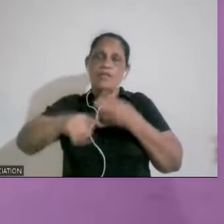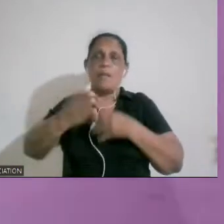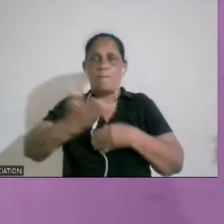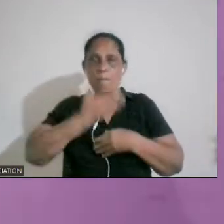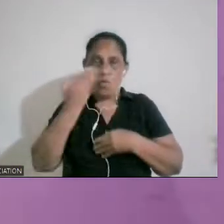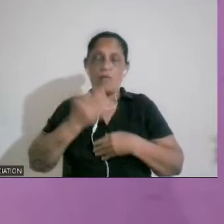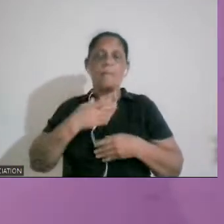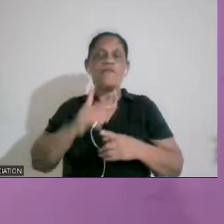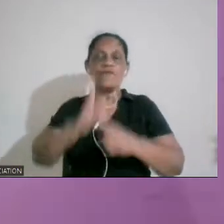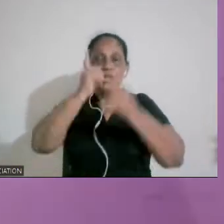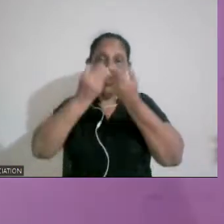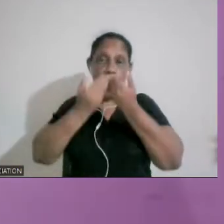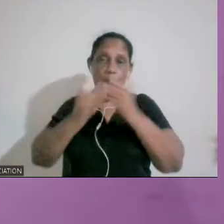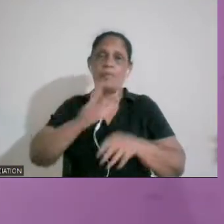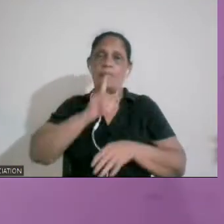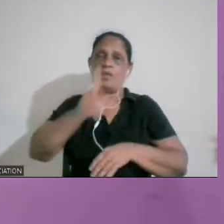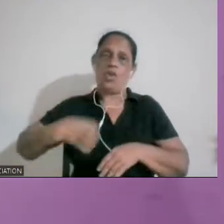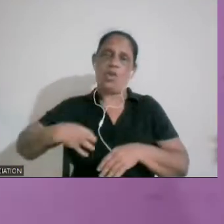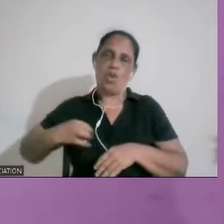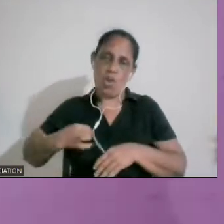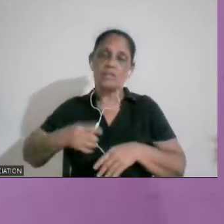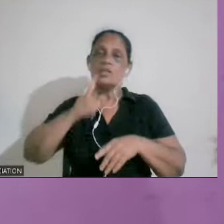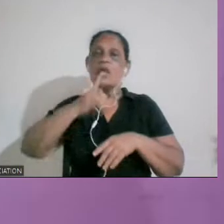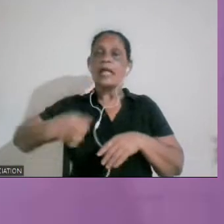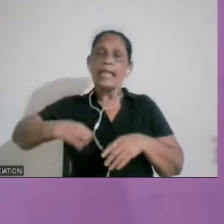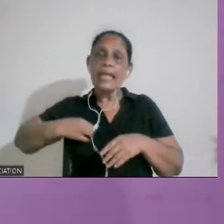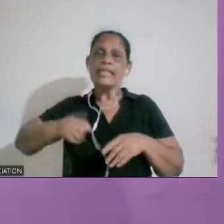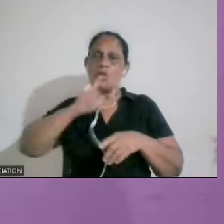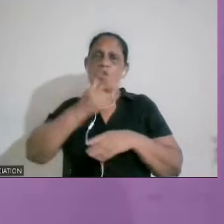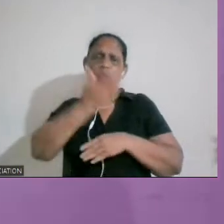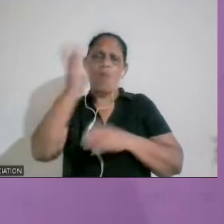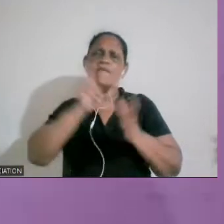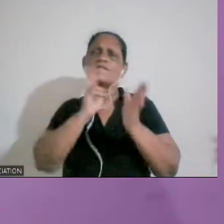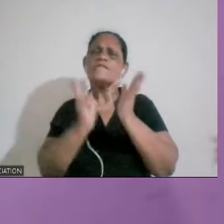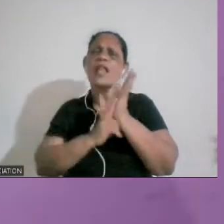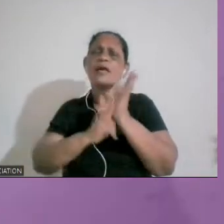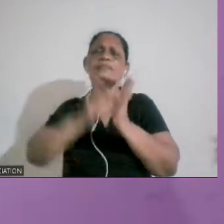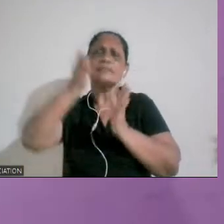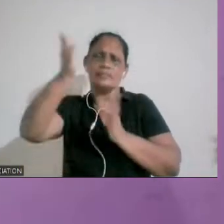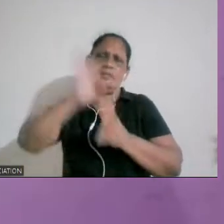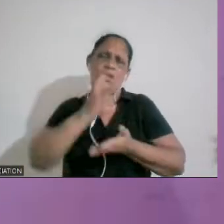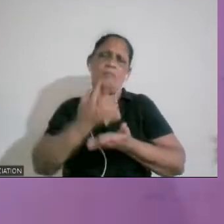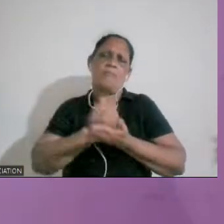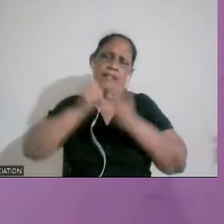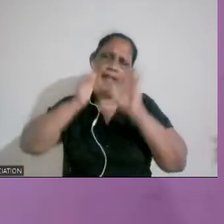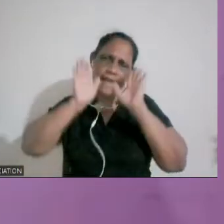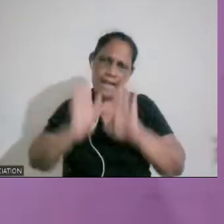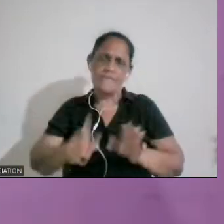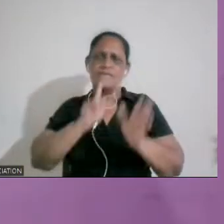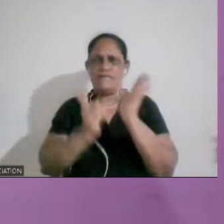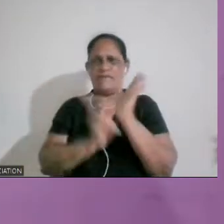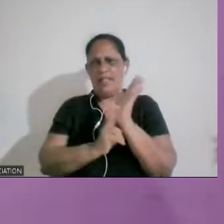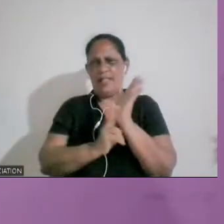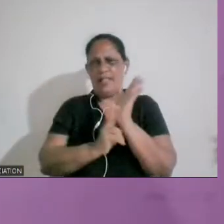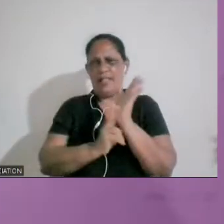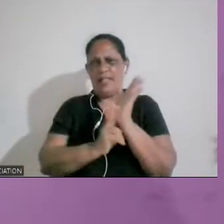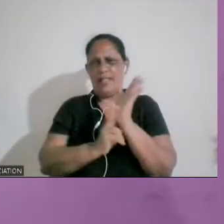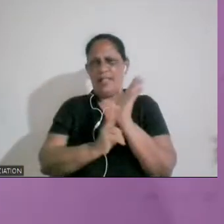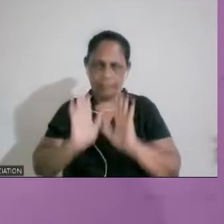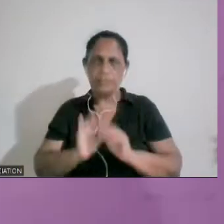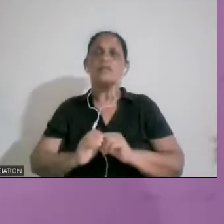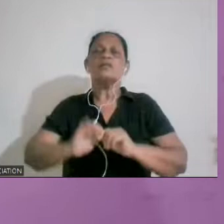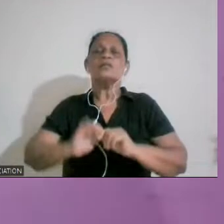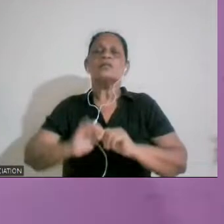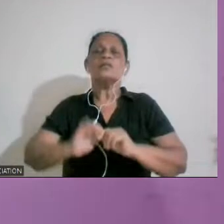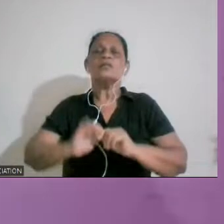muslin cloth, which they unfortunately have to change every 3 months because this cloth tears. The cloth they use is comfortable,